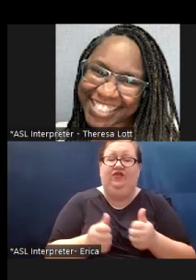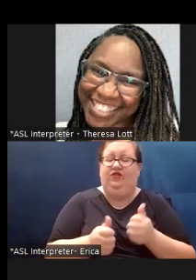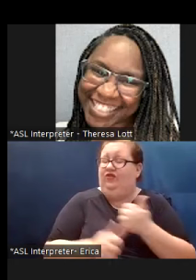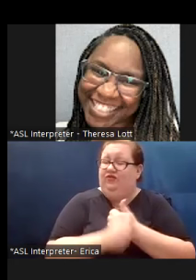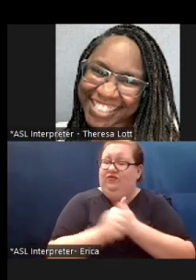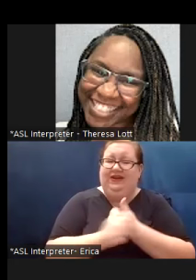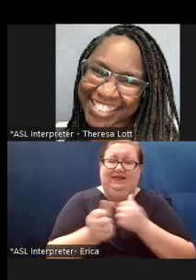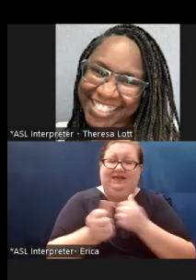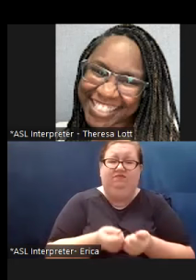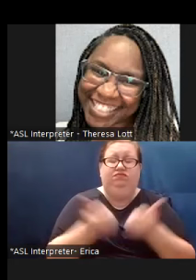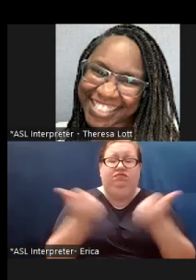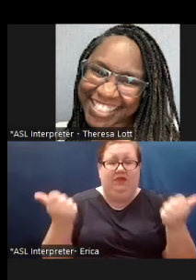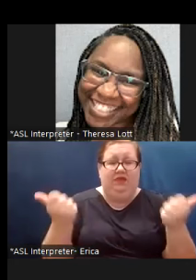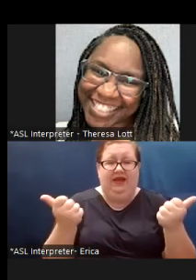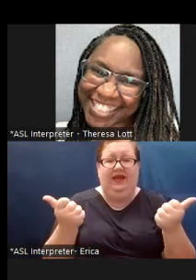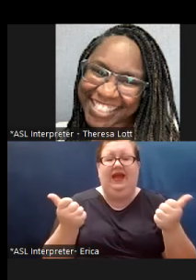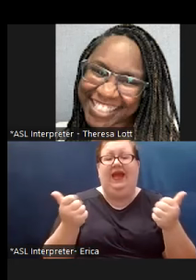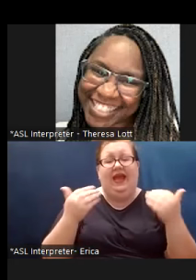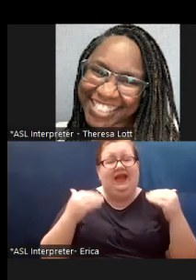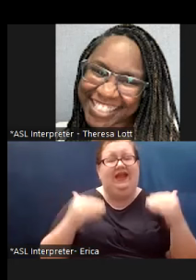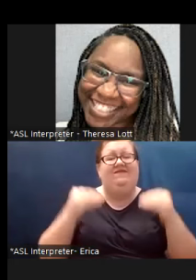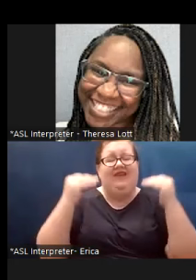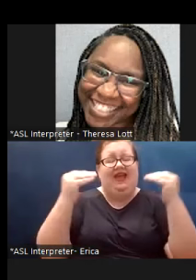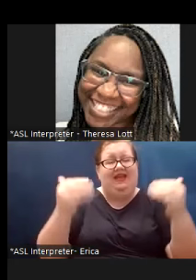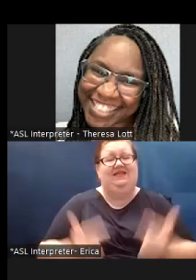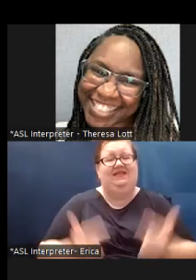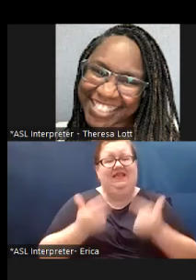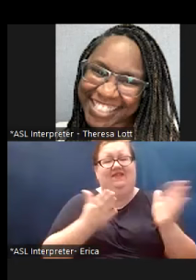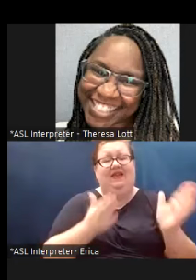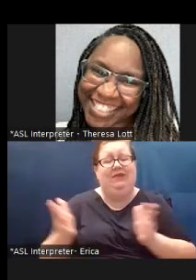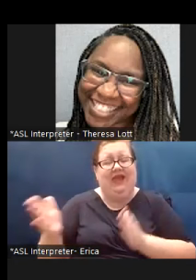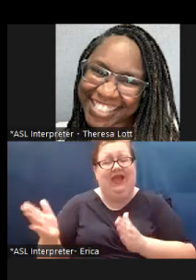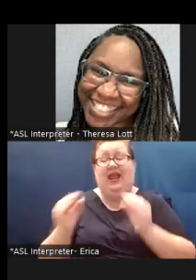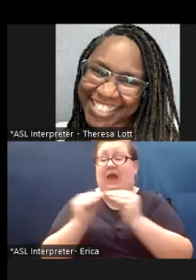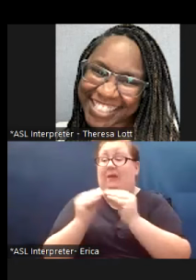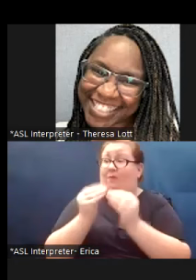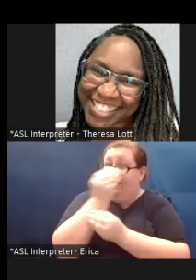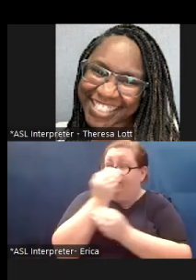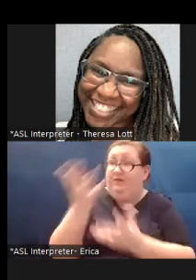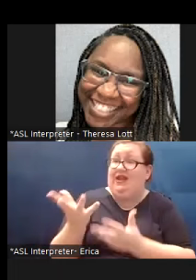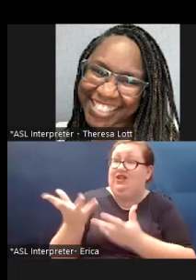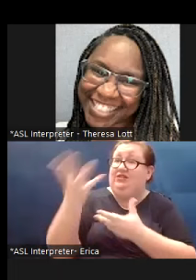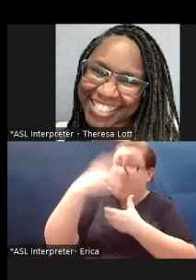well as advance the living plan as more information becomes available.